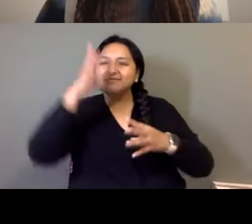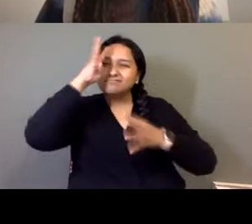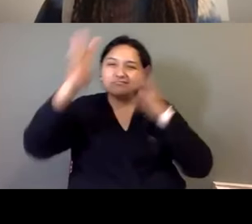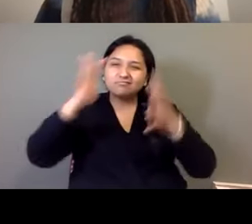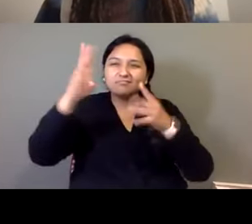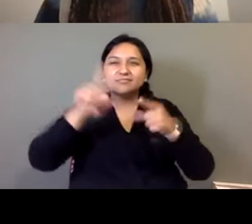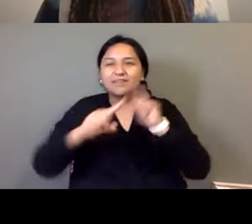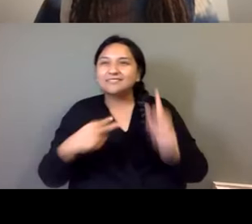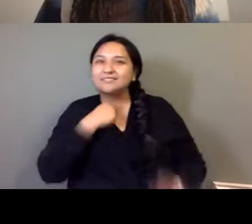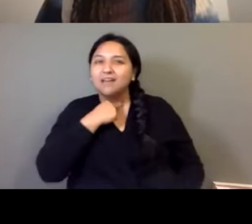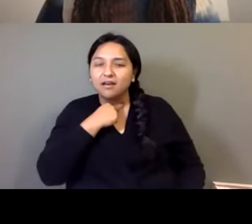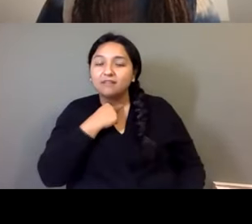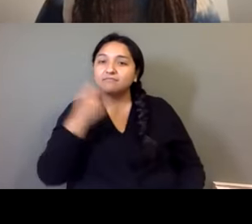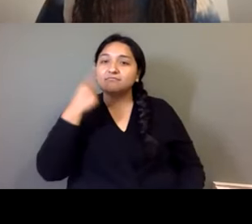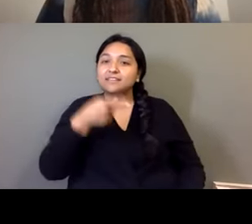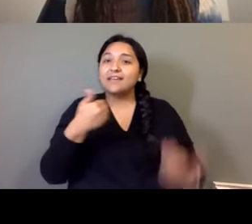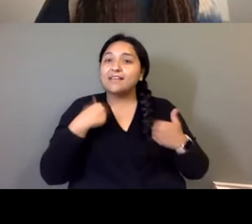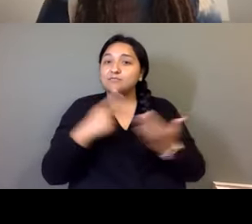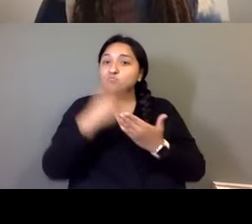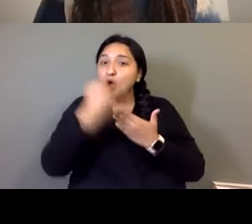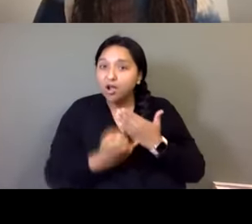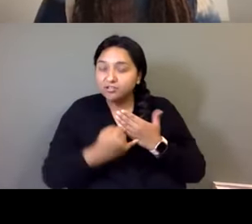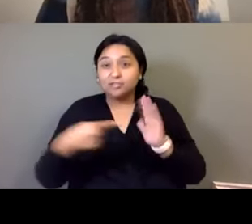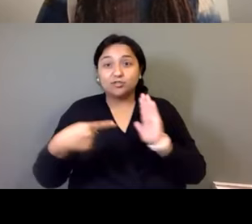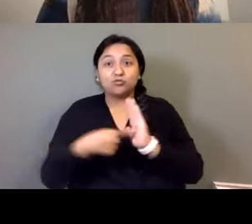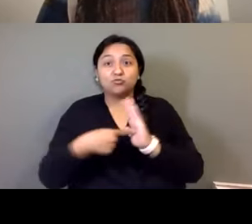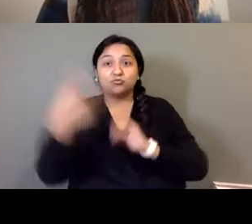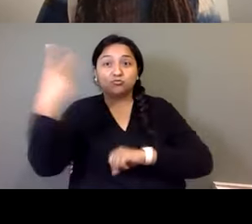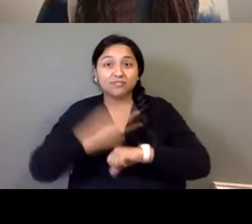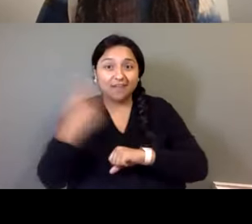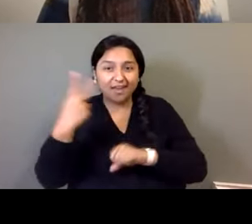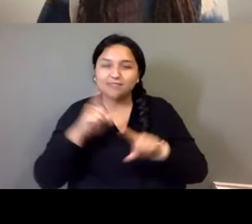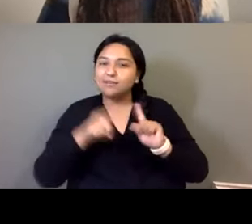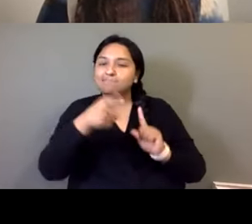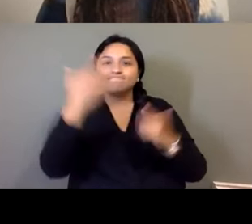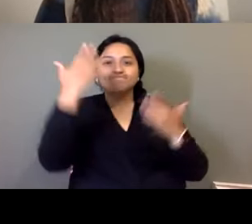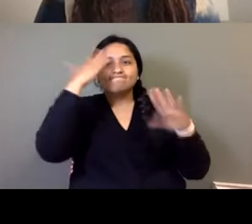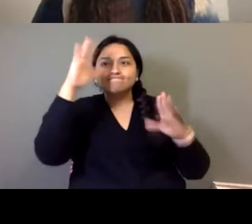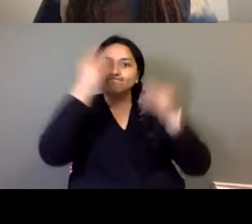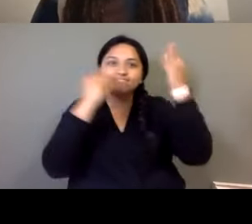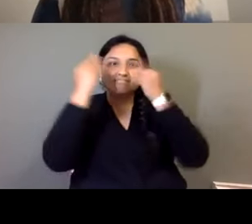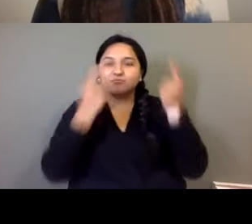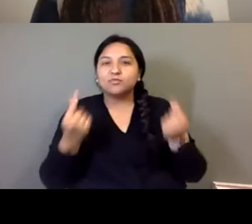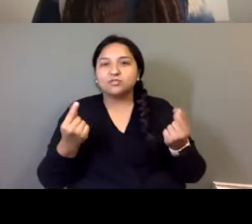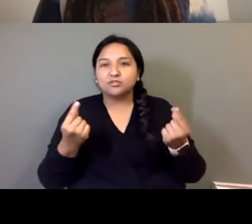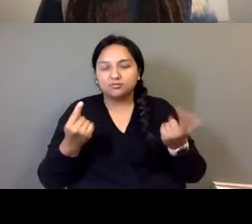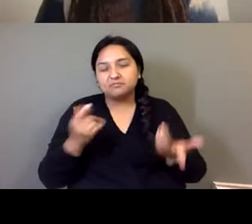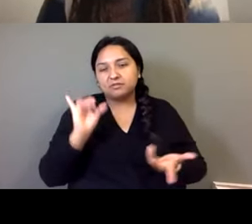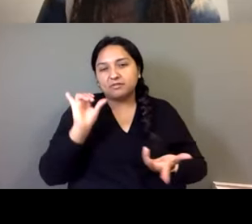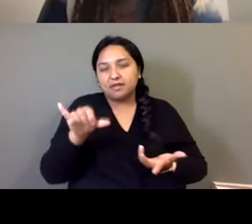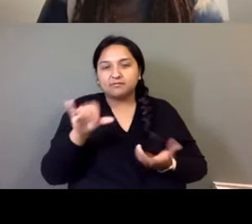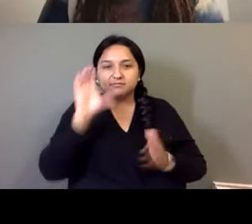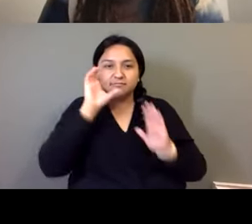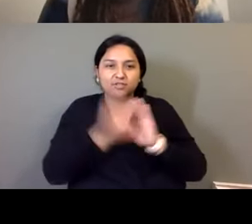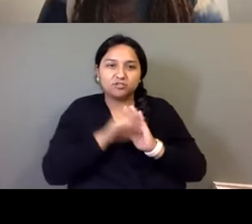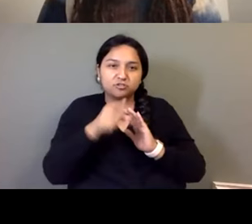complete in the next 2 days and doesn't know what to do. So that was this first photo. And